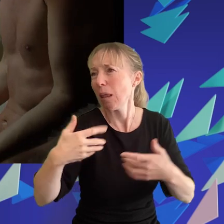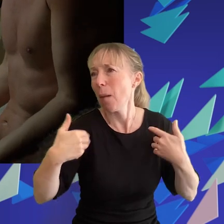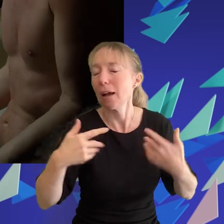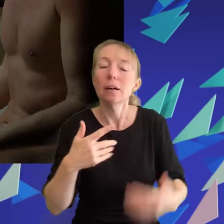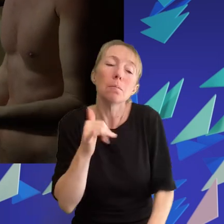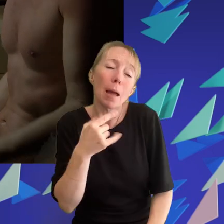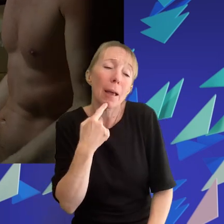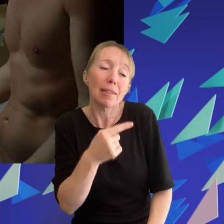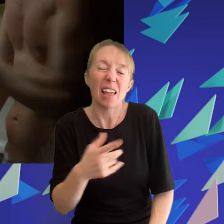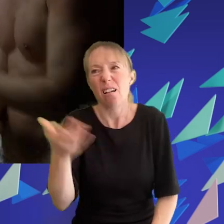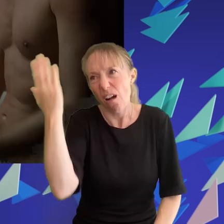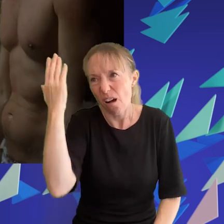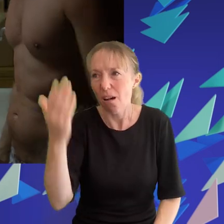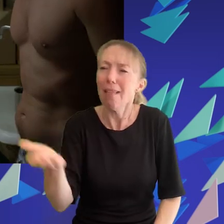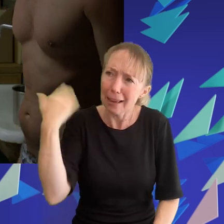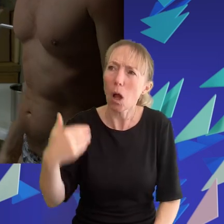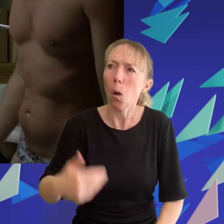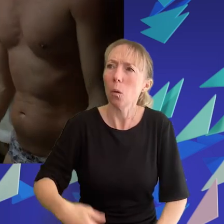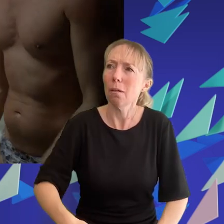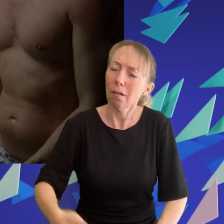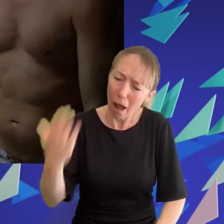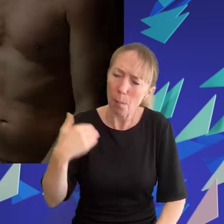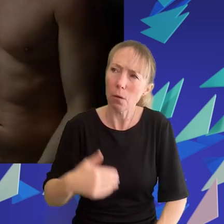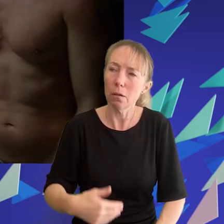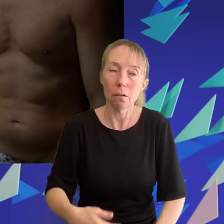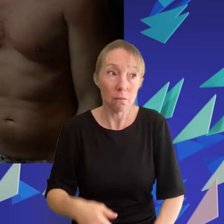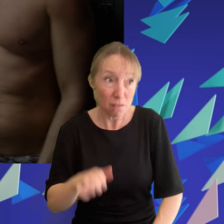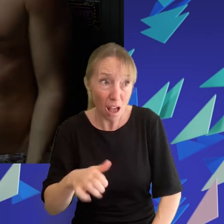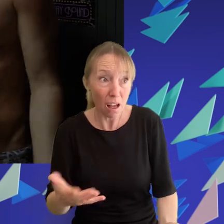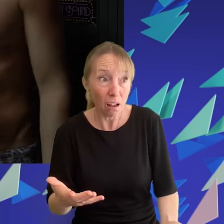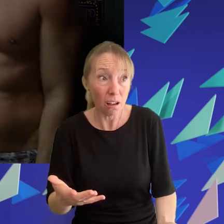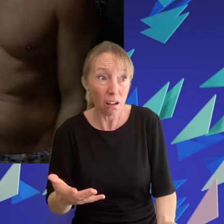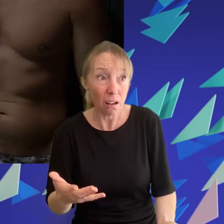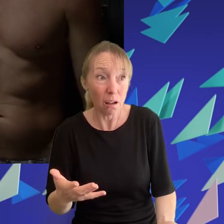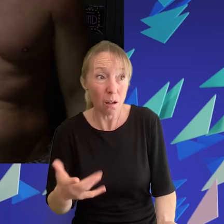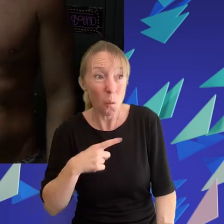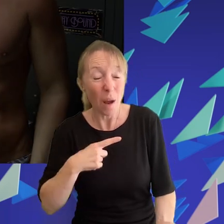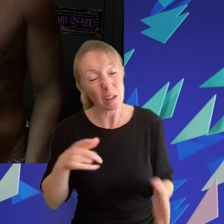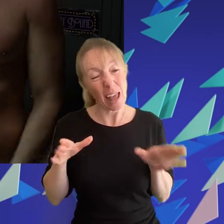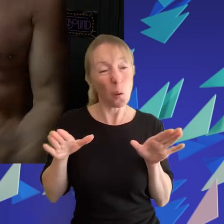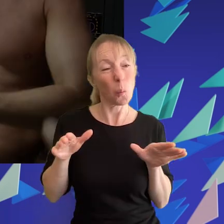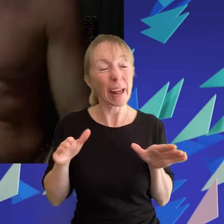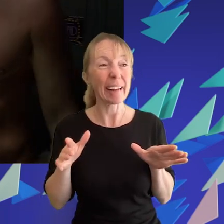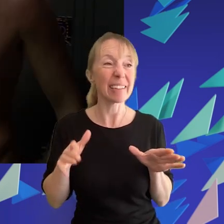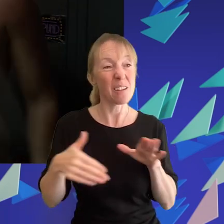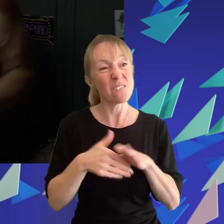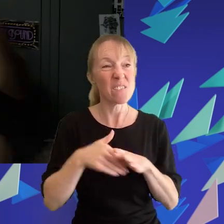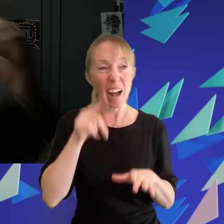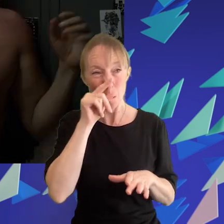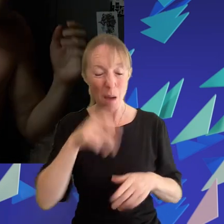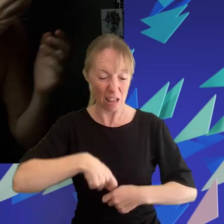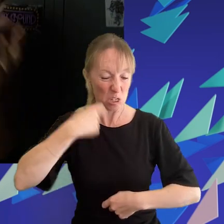I might have said that. Yeah, come on. Let's go. Come on. Yeah? Yeah. Why don't you get your wings in your fucking bird suit,